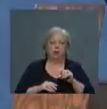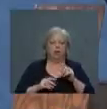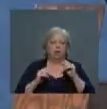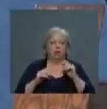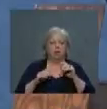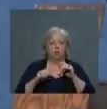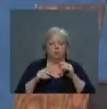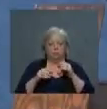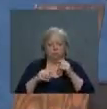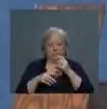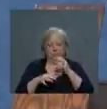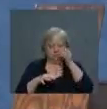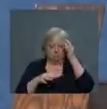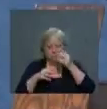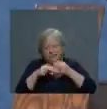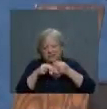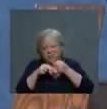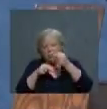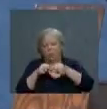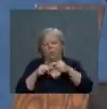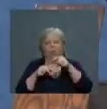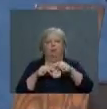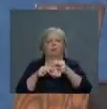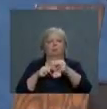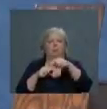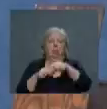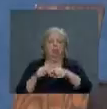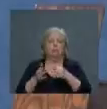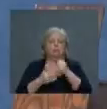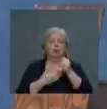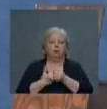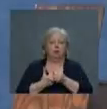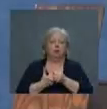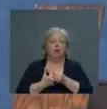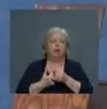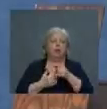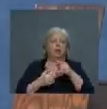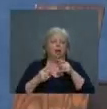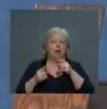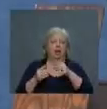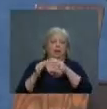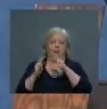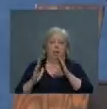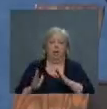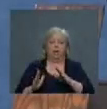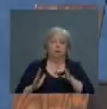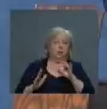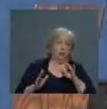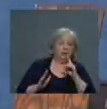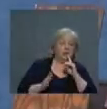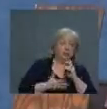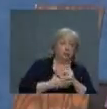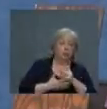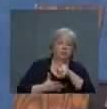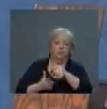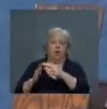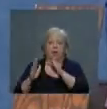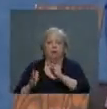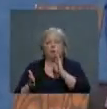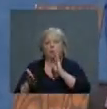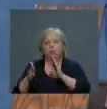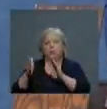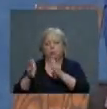north of this project, and they will move it, if this is approved, they will move it